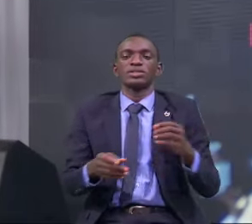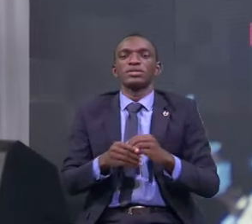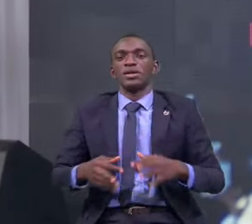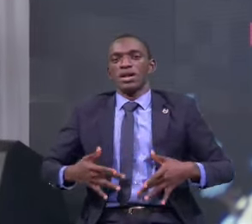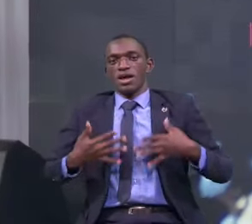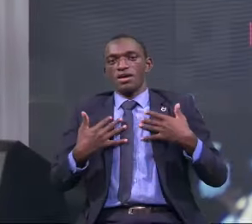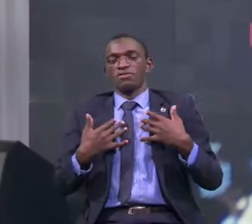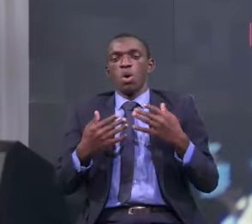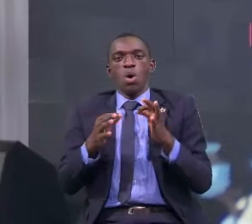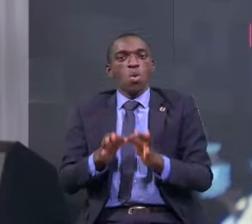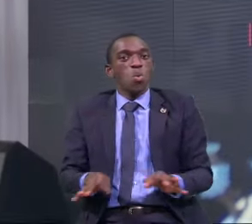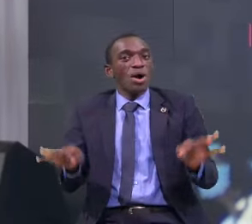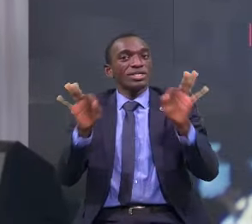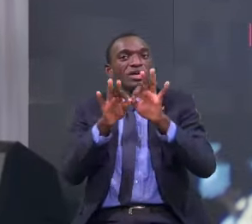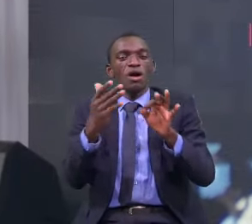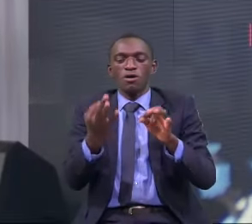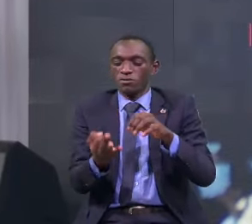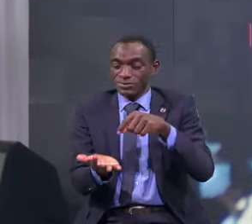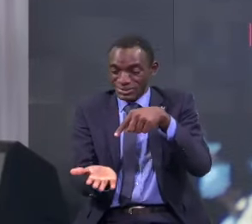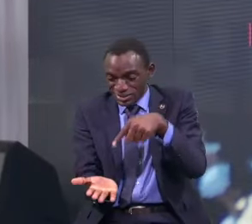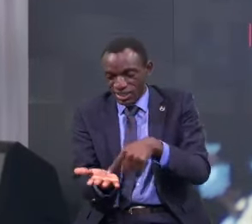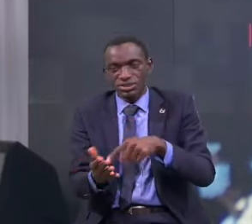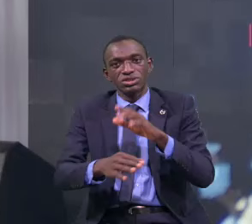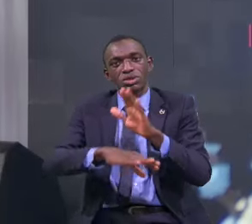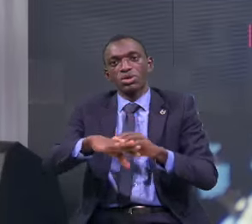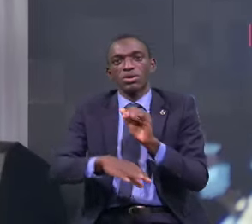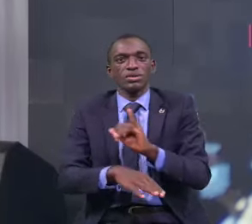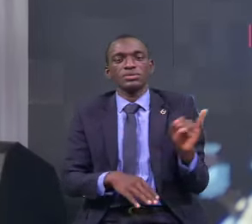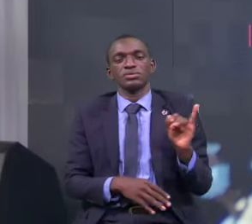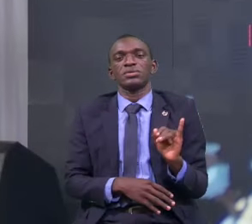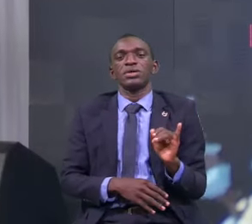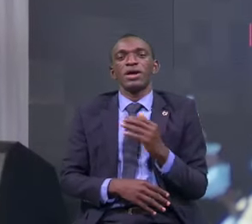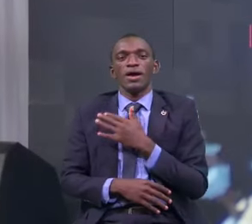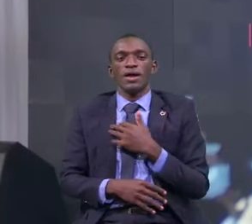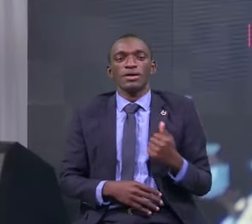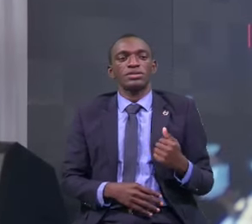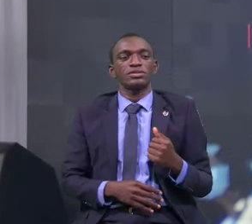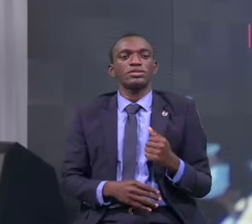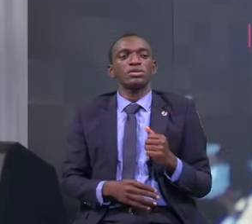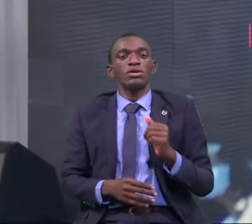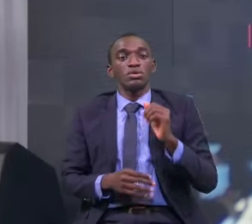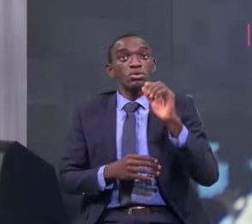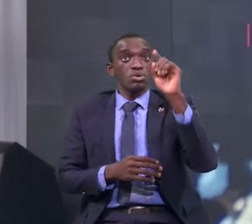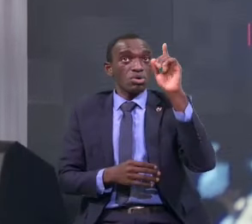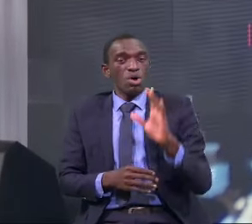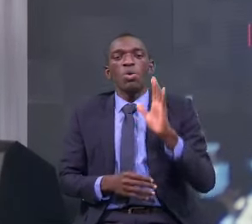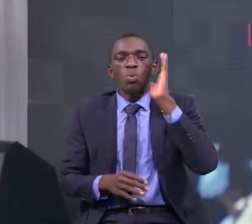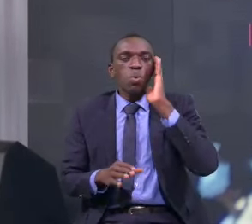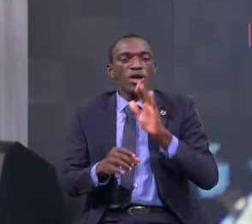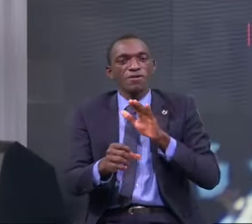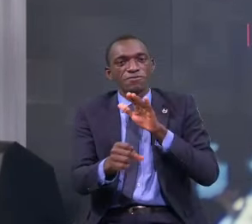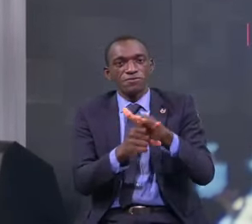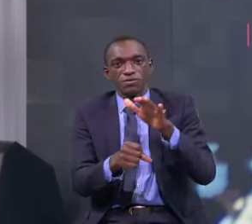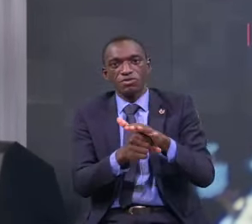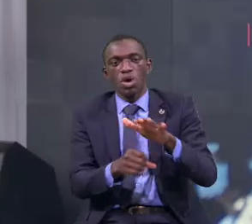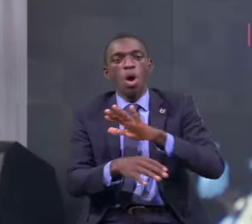Worthy of this calling and fulfill all the good pleasure